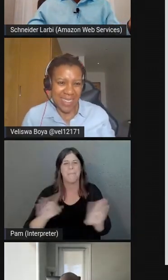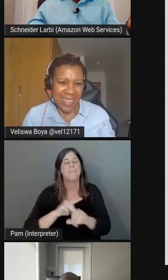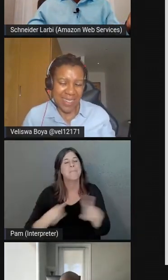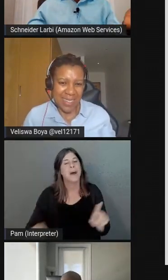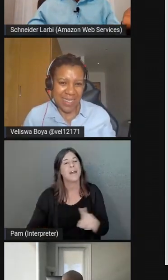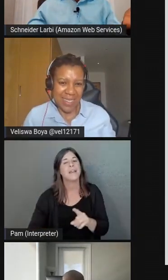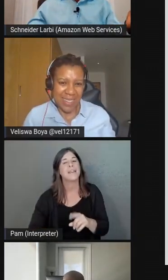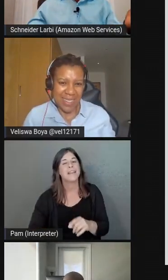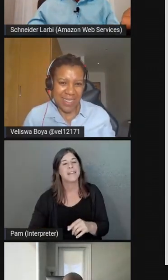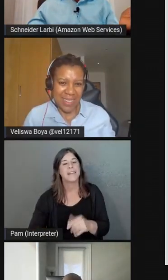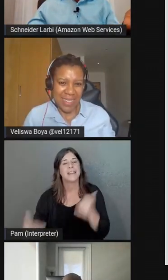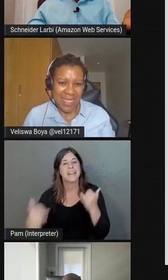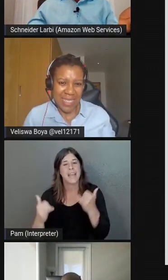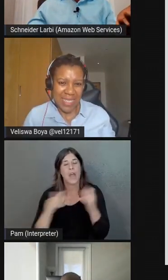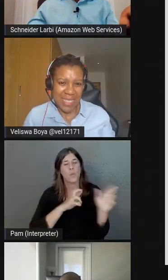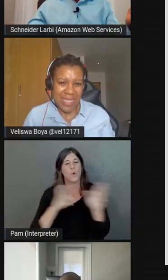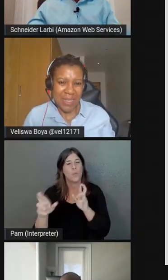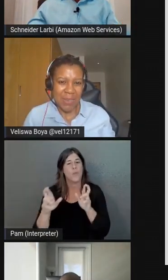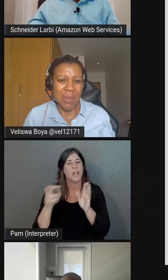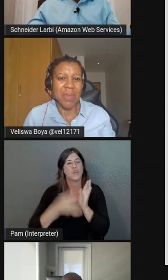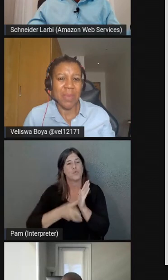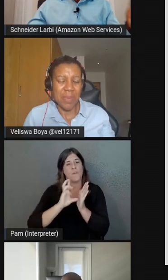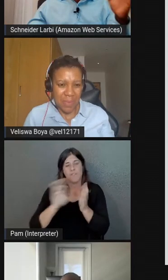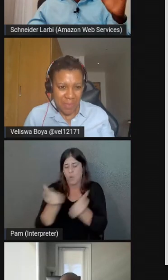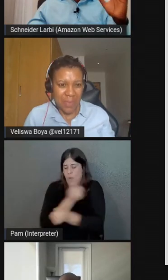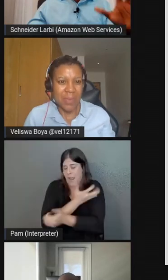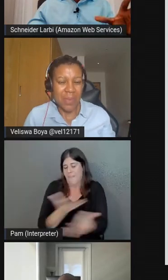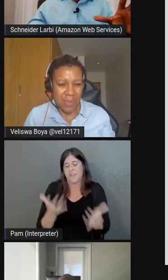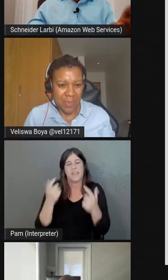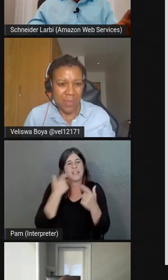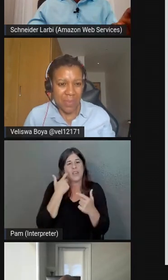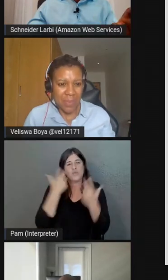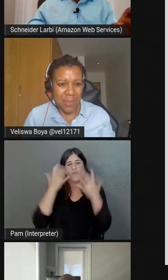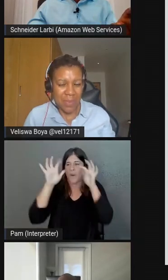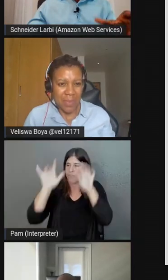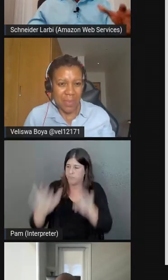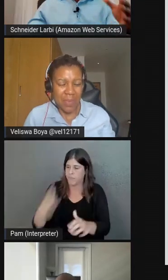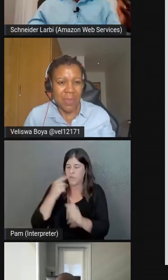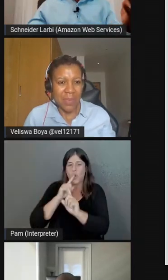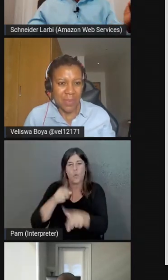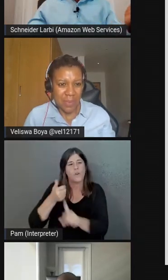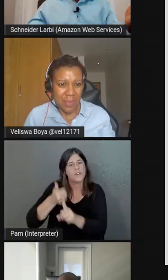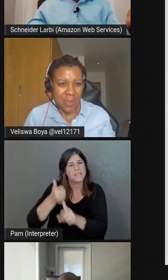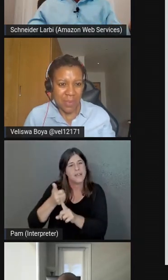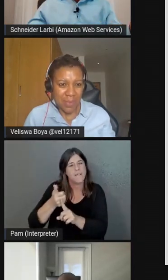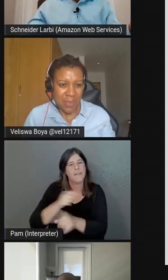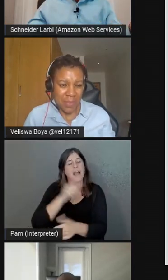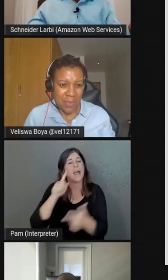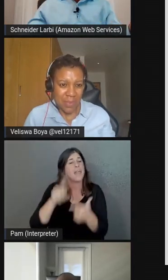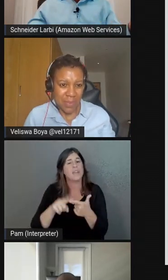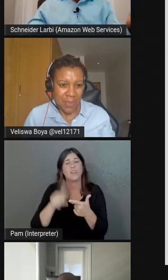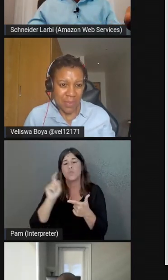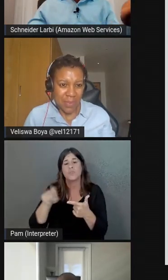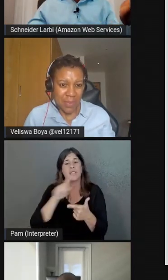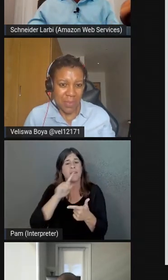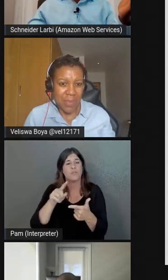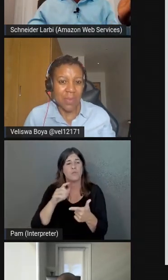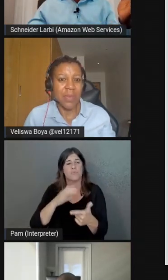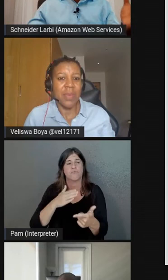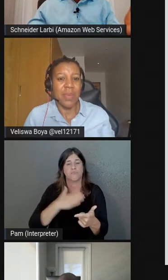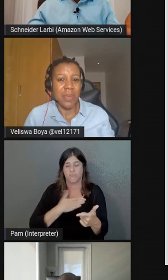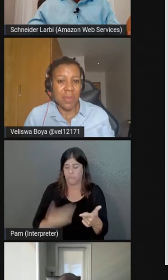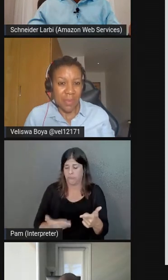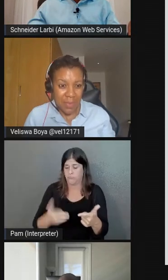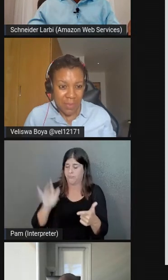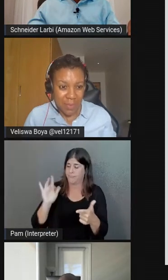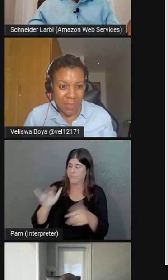this point, we are ready to review everything that you've put in the order. and you just have to acknowledge and